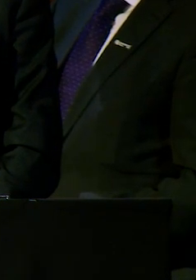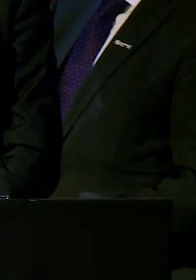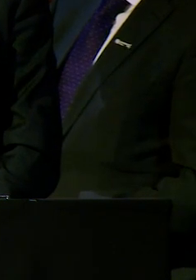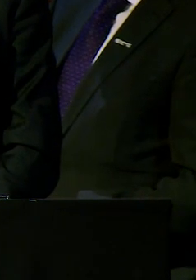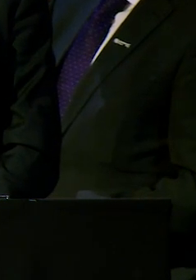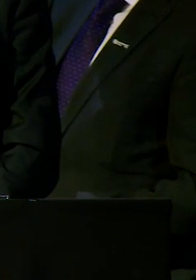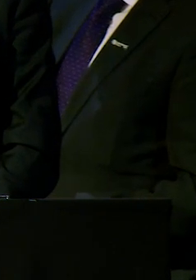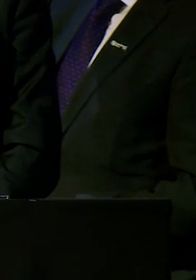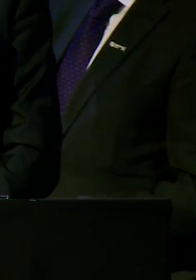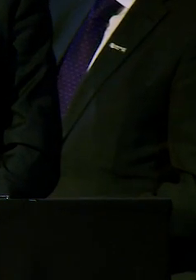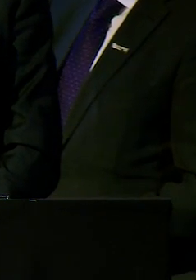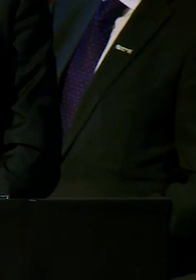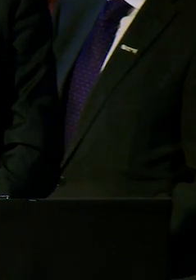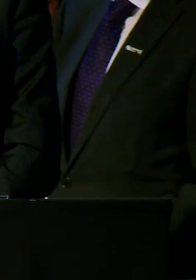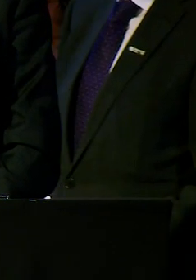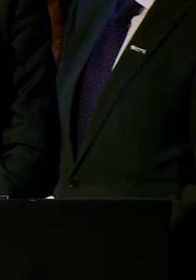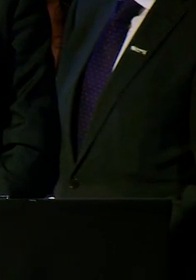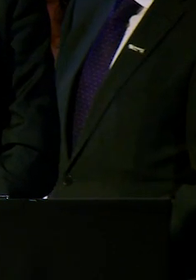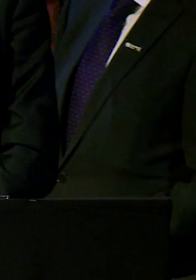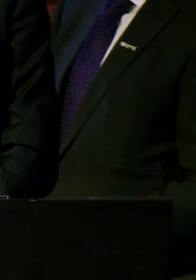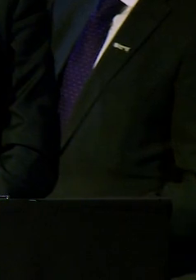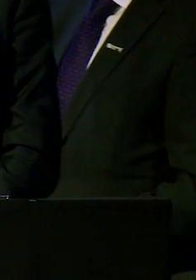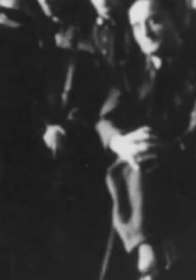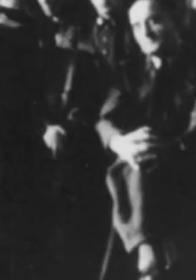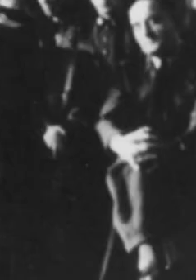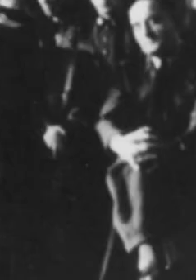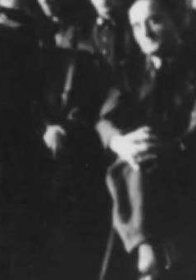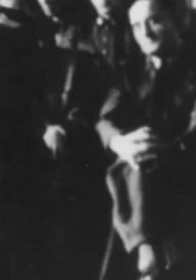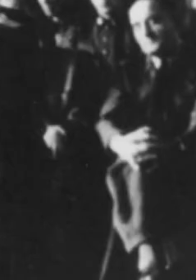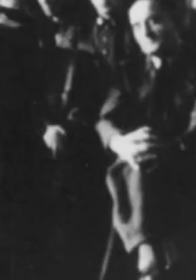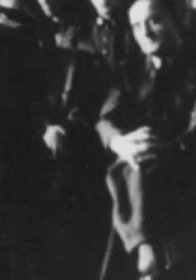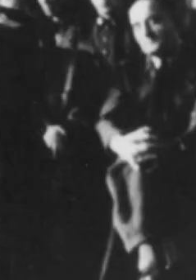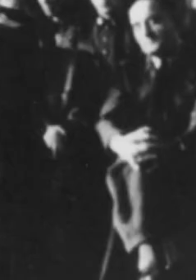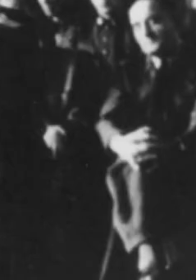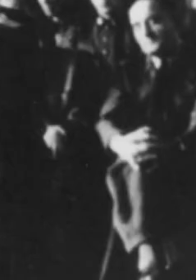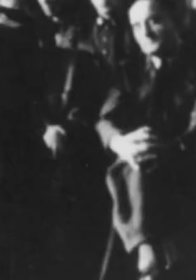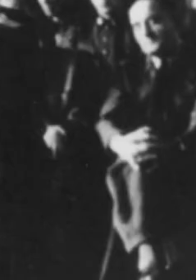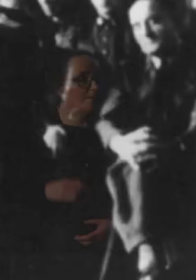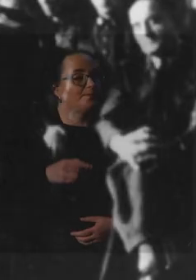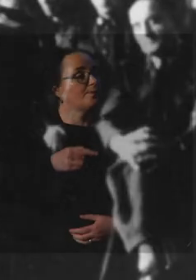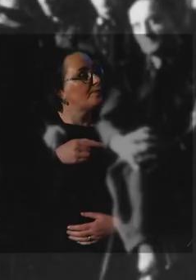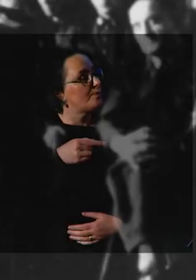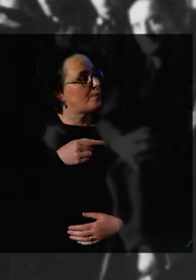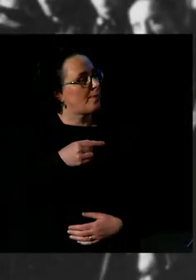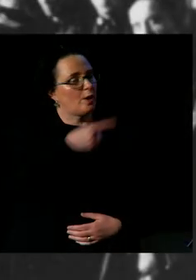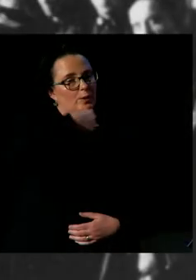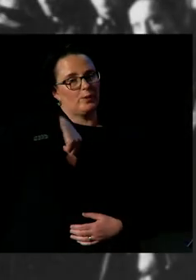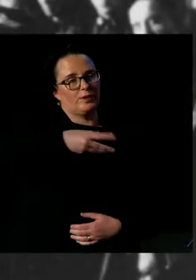devoted friends and anti-Nazi figures within Germany. We will always remember.